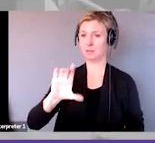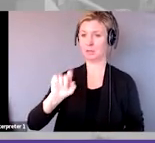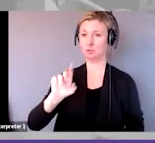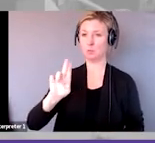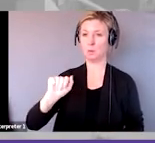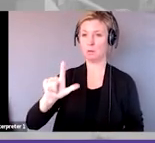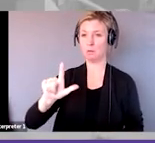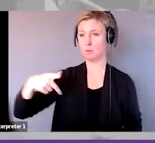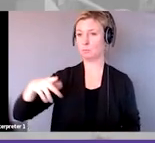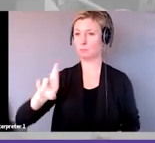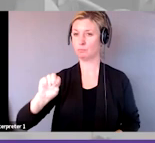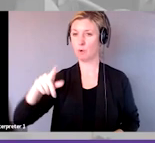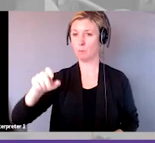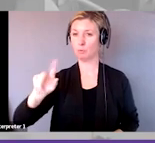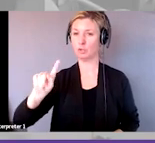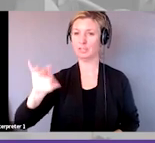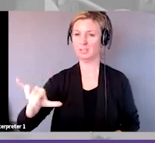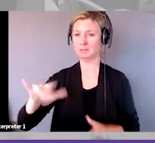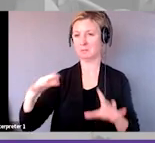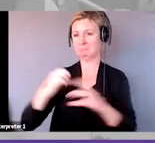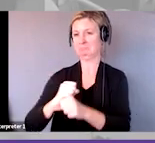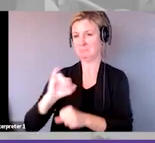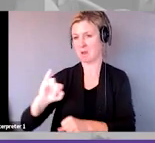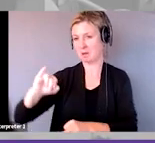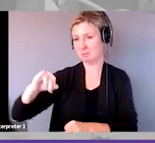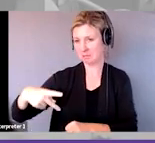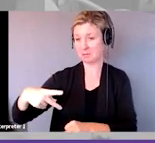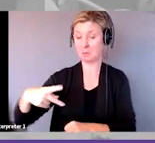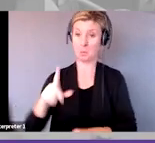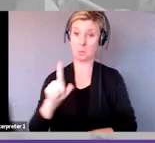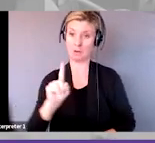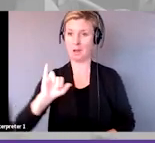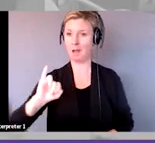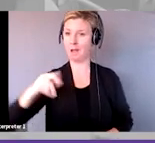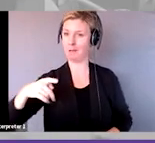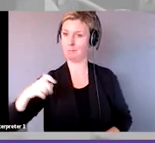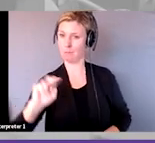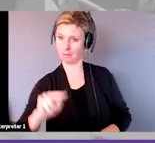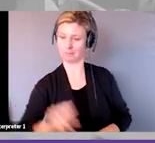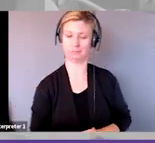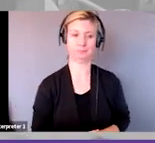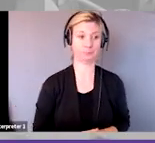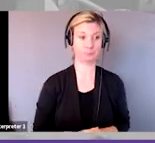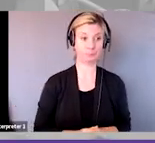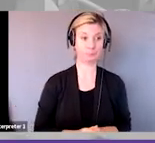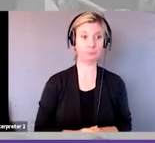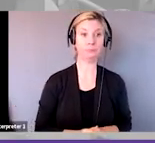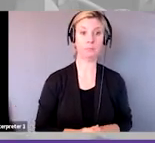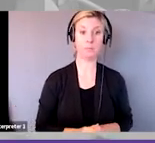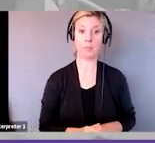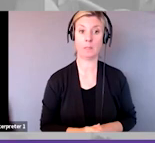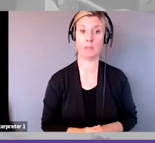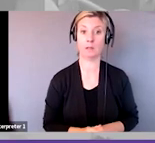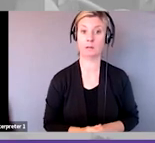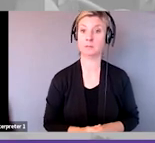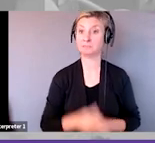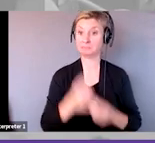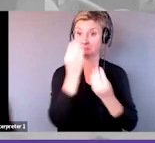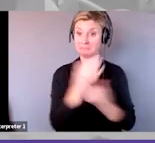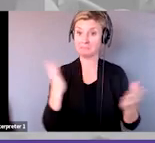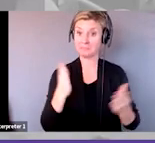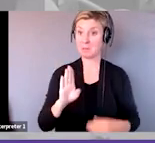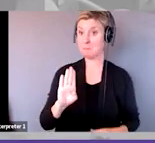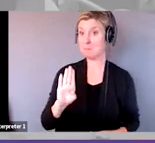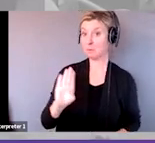In case some of you are new to Boundless Accelerator, a quick background. Boundless Accelerator is one of